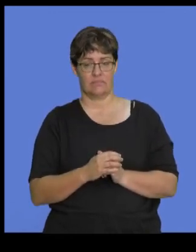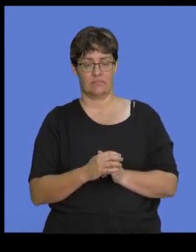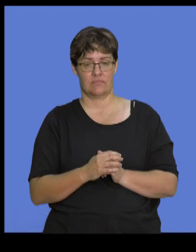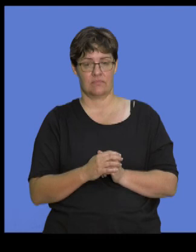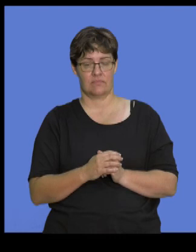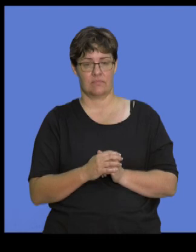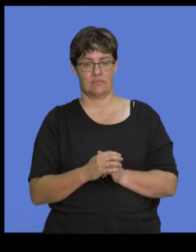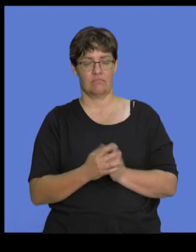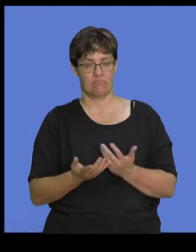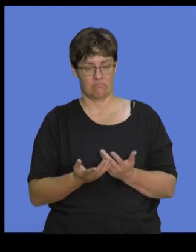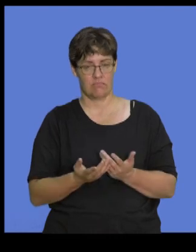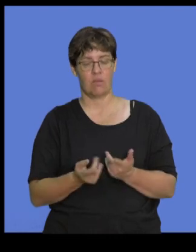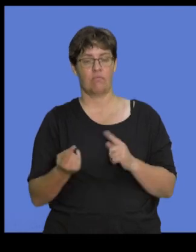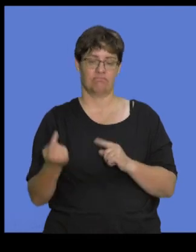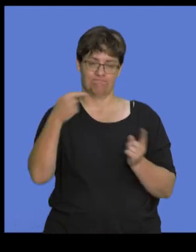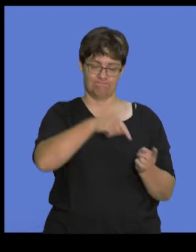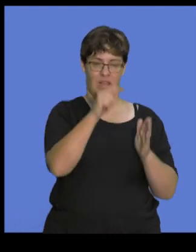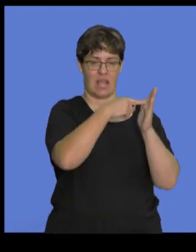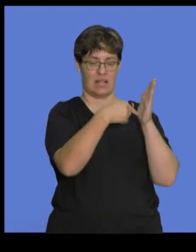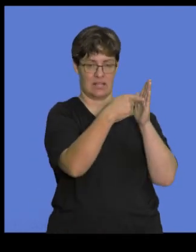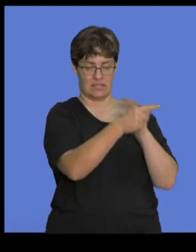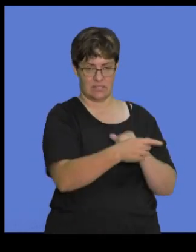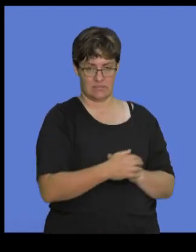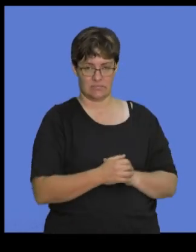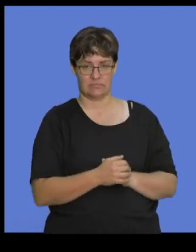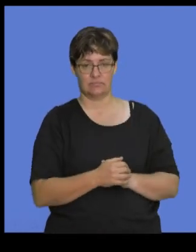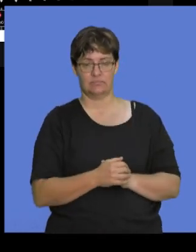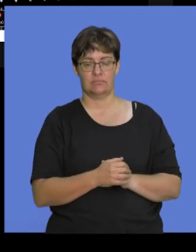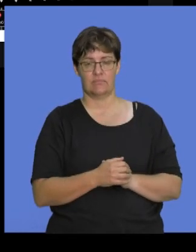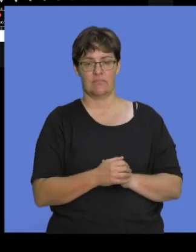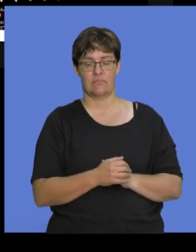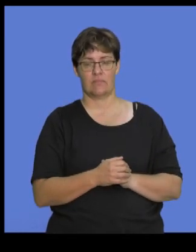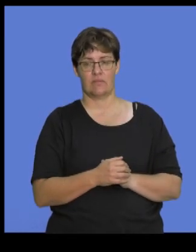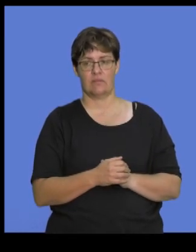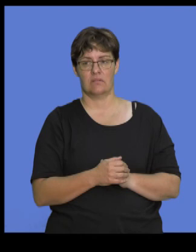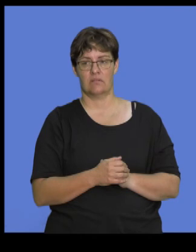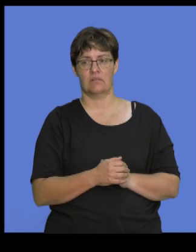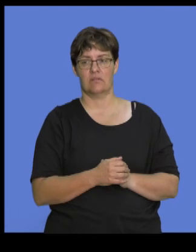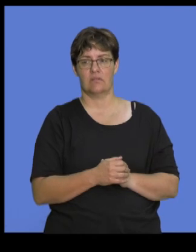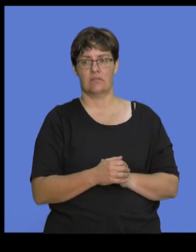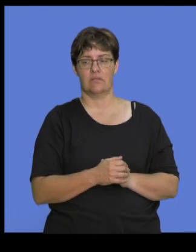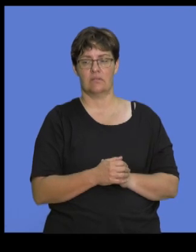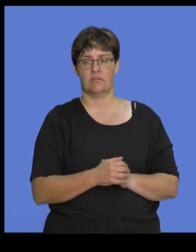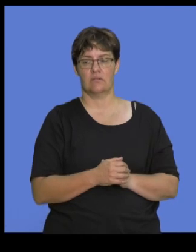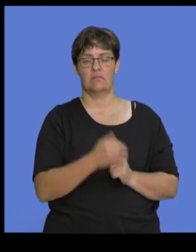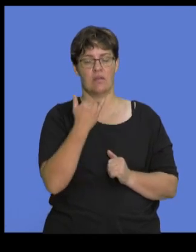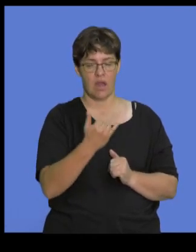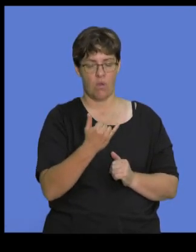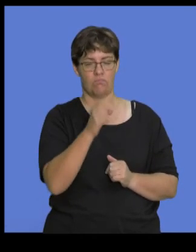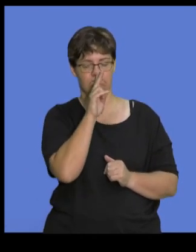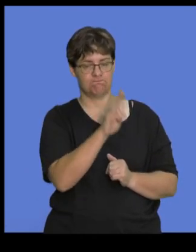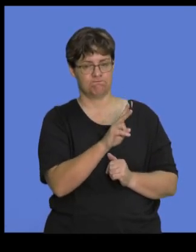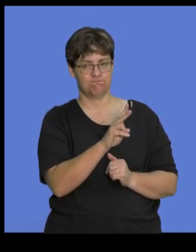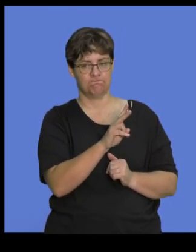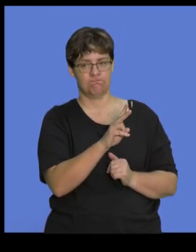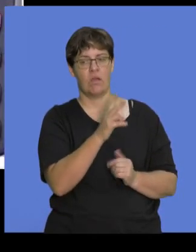in this case becomes, then we can go to our calculator, right? So from our calculator, we